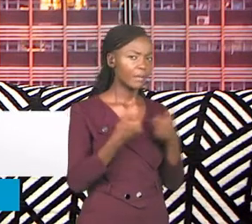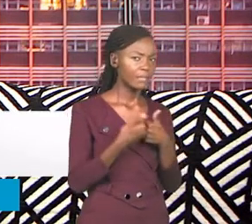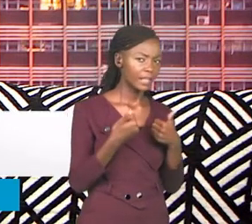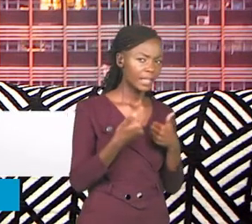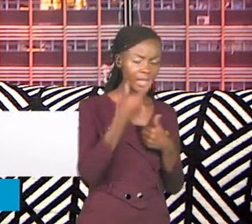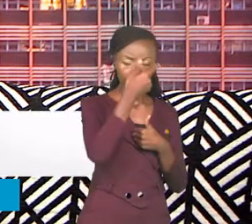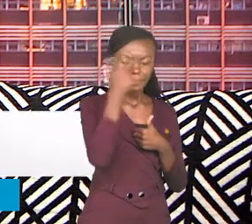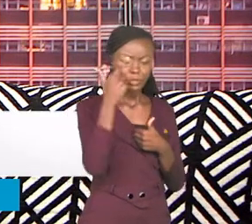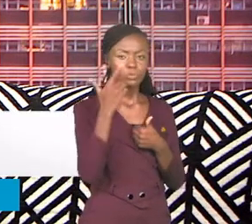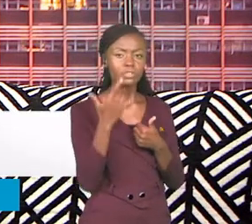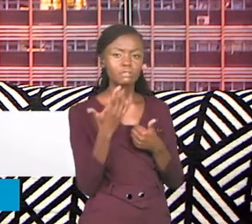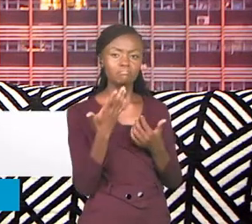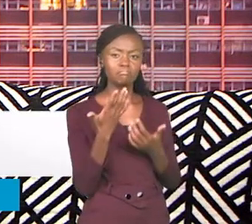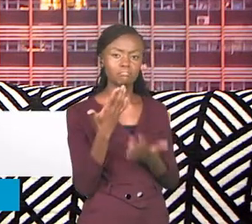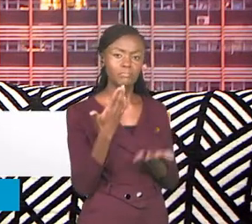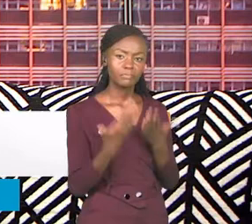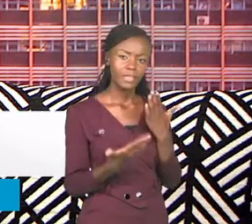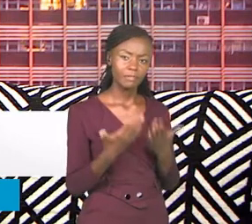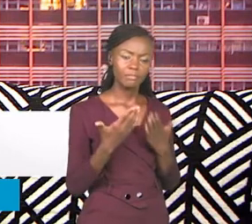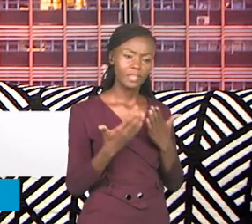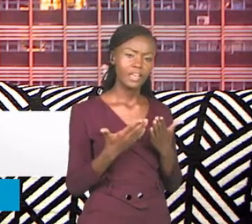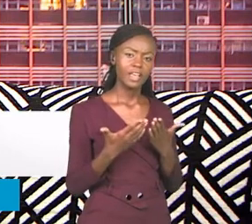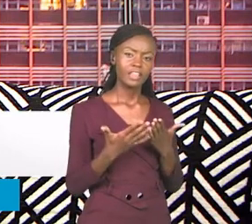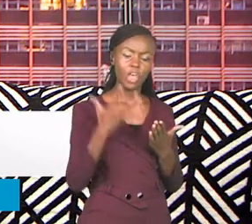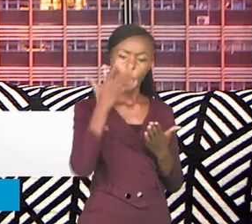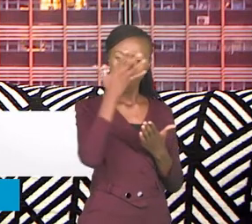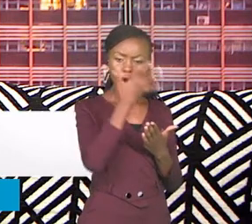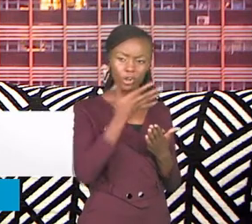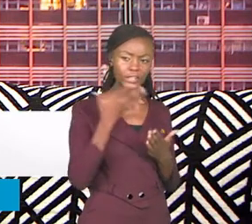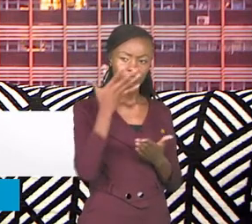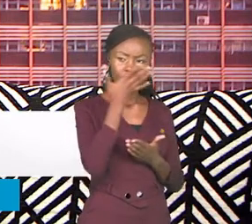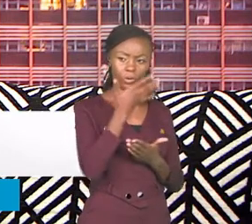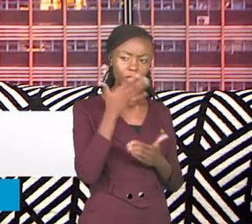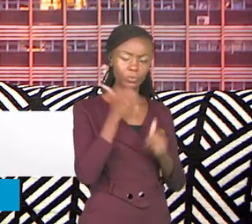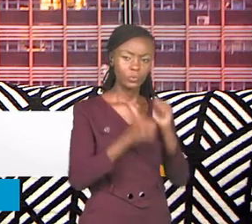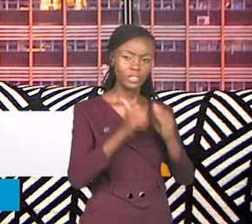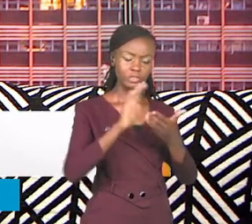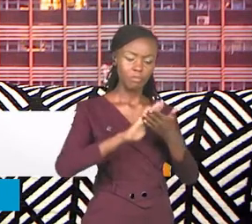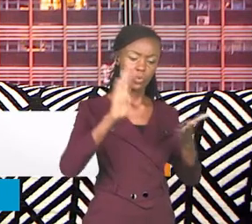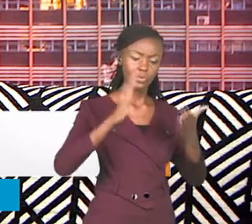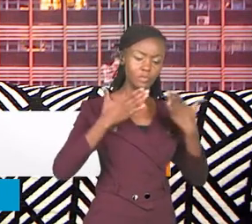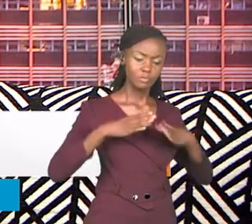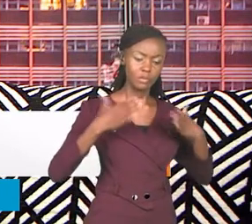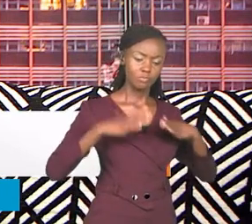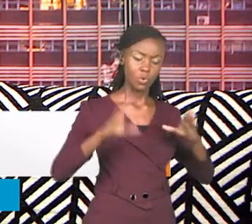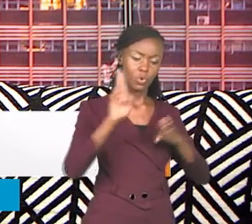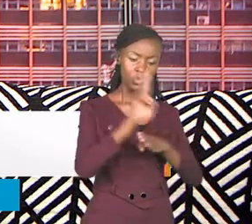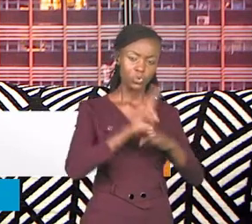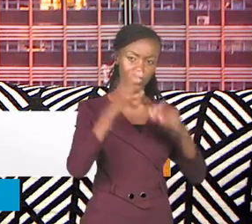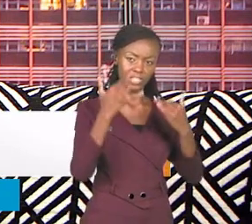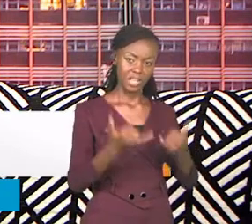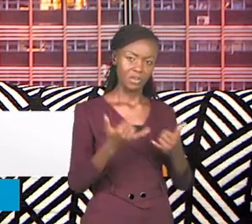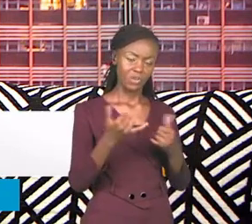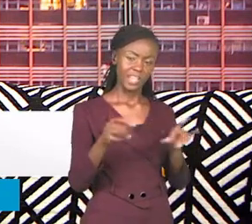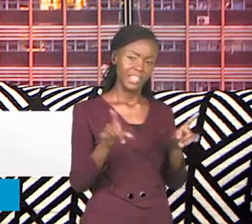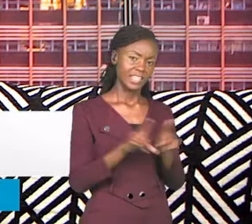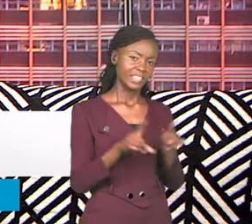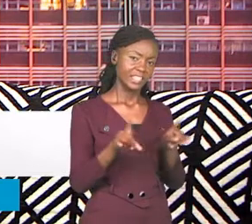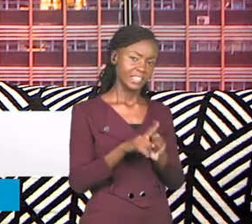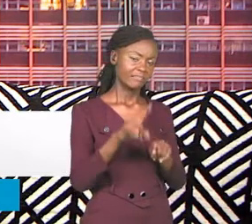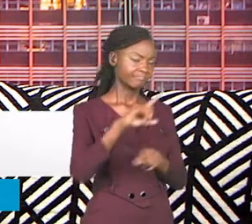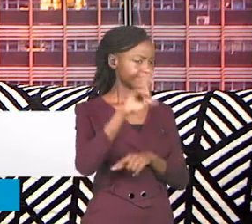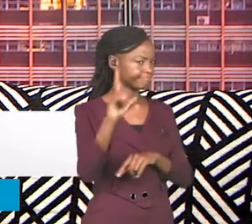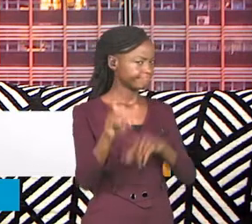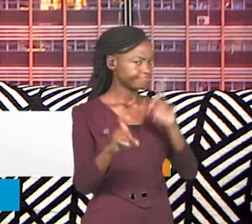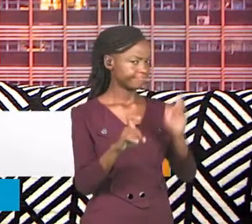that the kind of lubricants that majority of motorists are using are also in